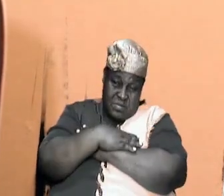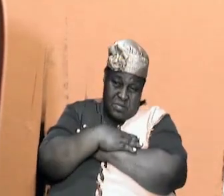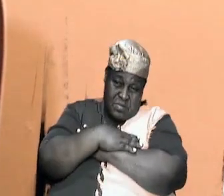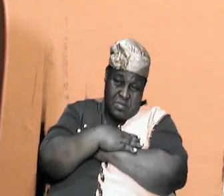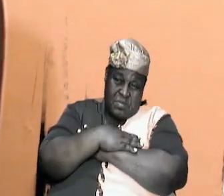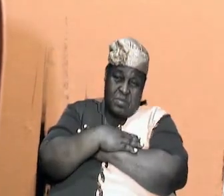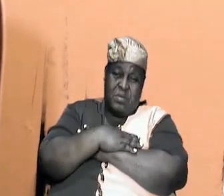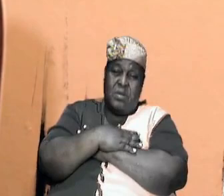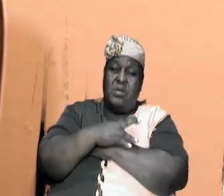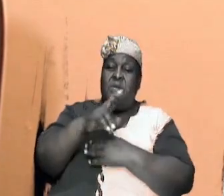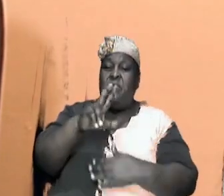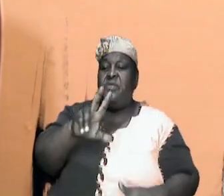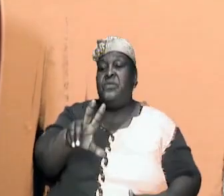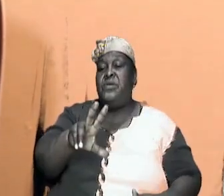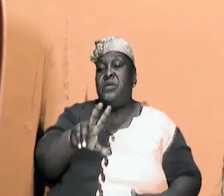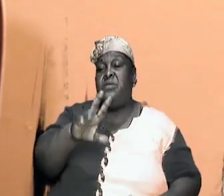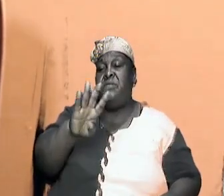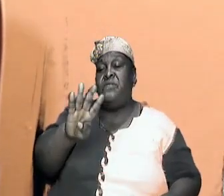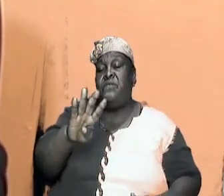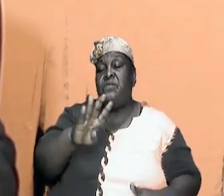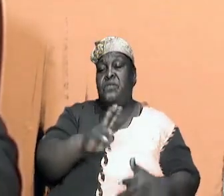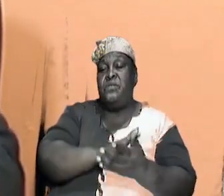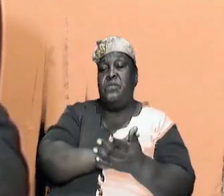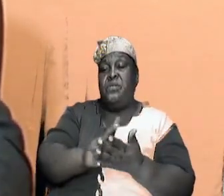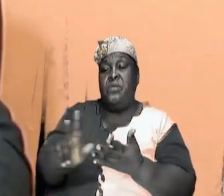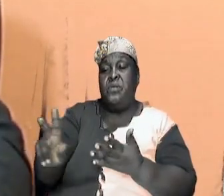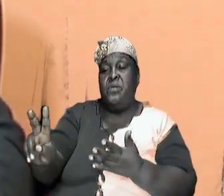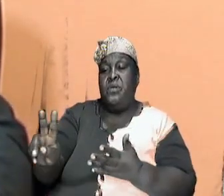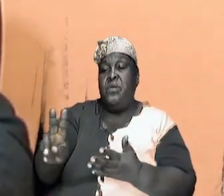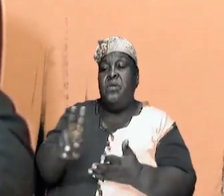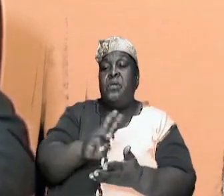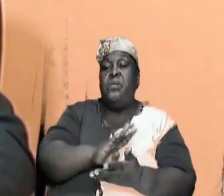about 3 to 4 weeks,